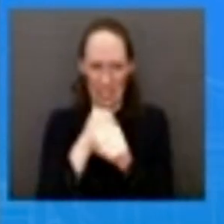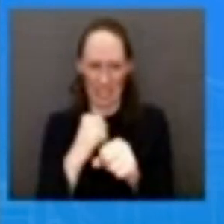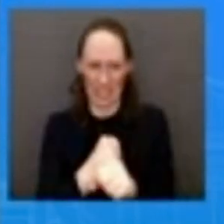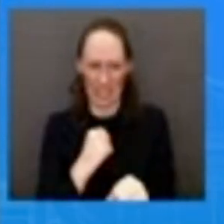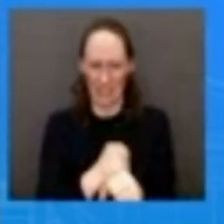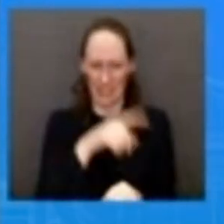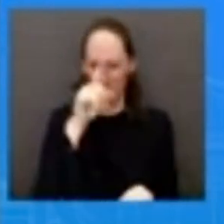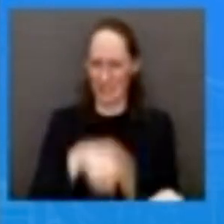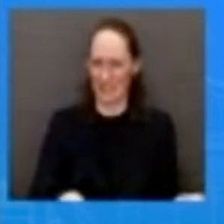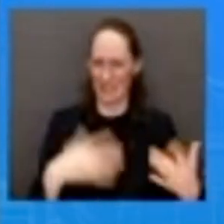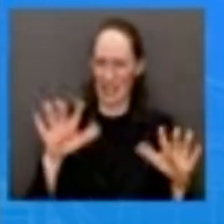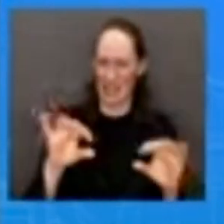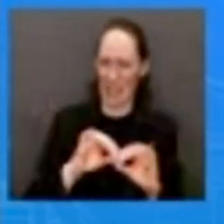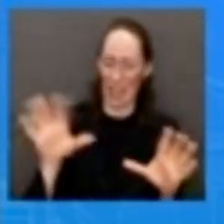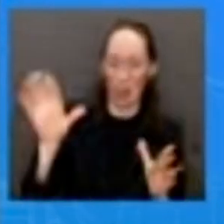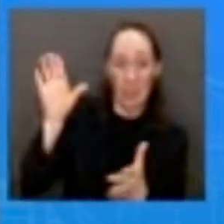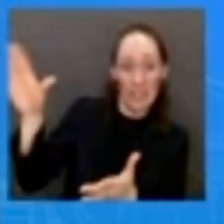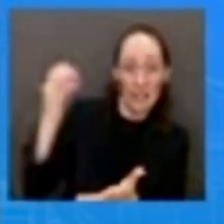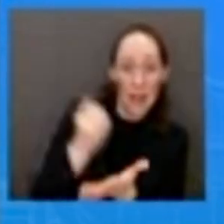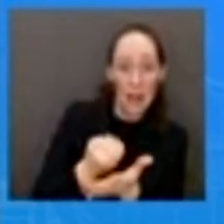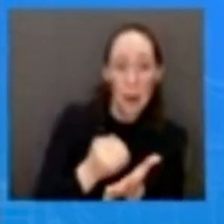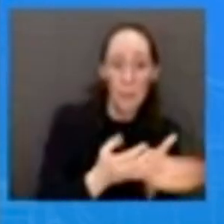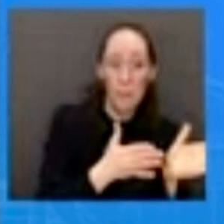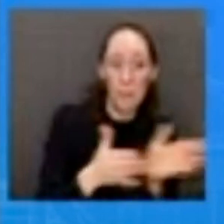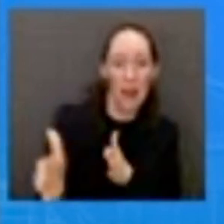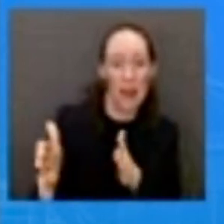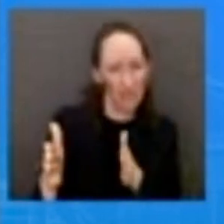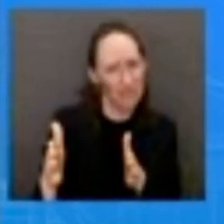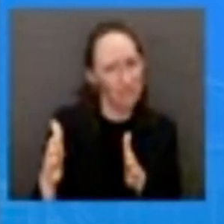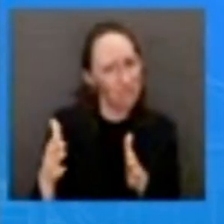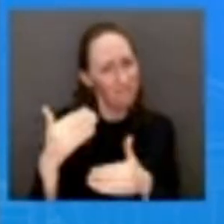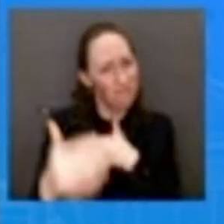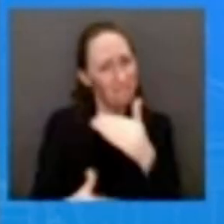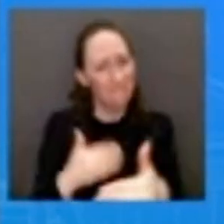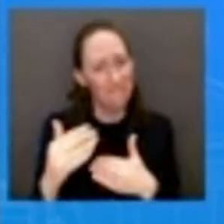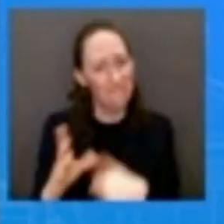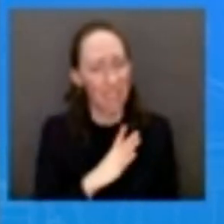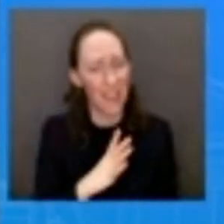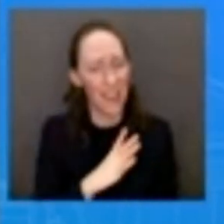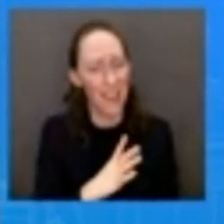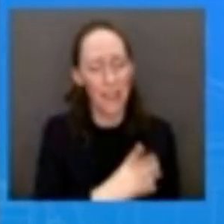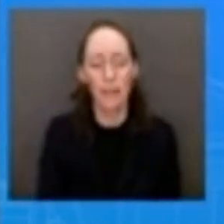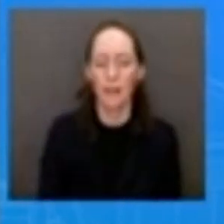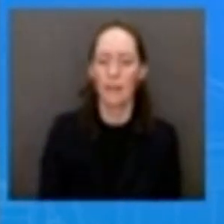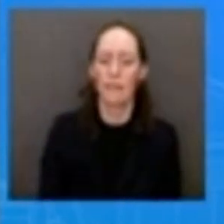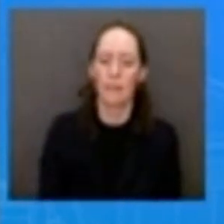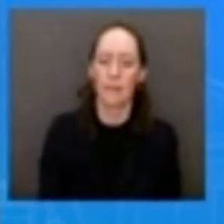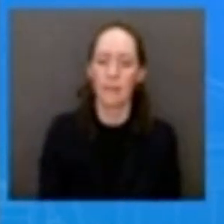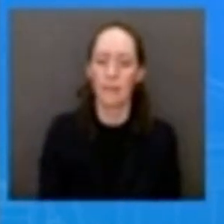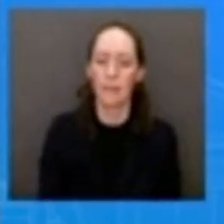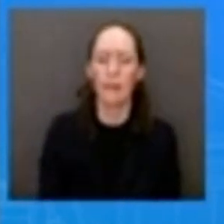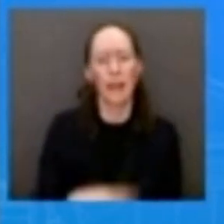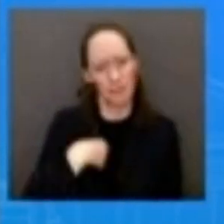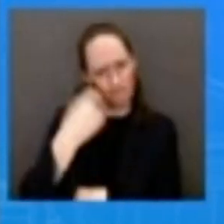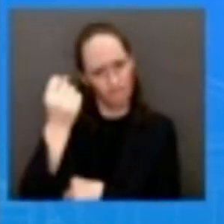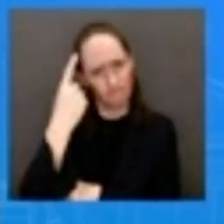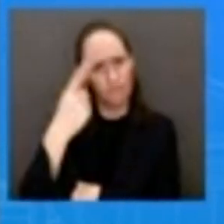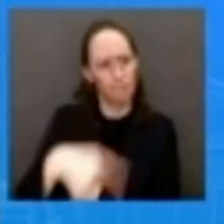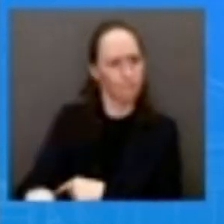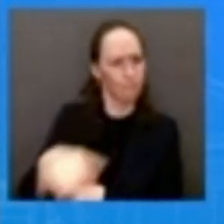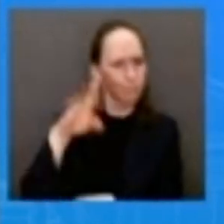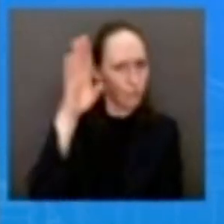that his plan is working. And I think that's important to point out too. We understand that there is concerns. We always say there's always more work to